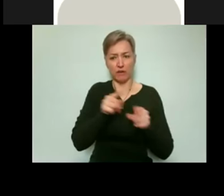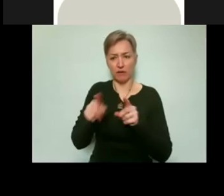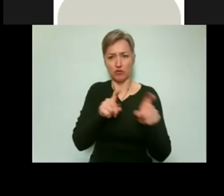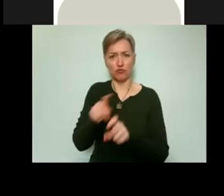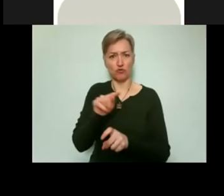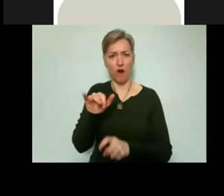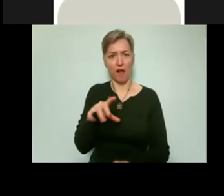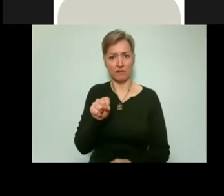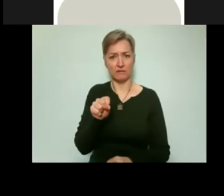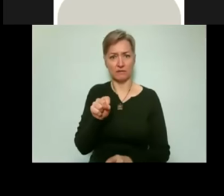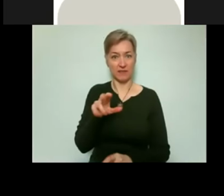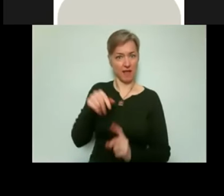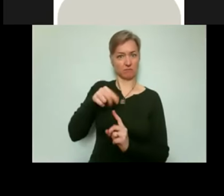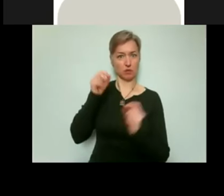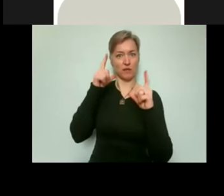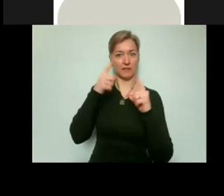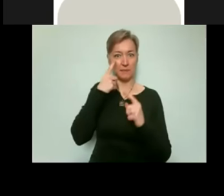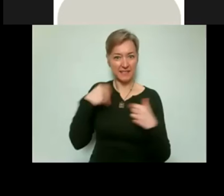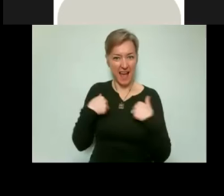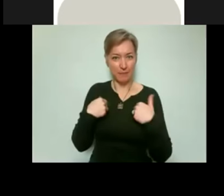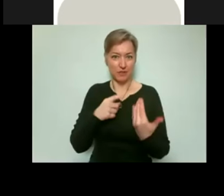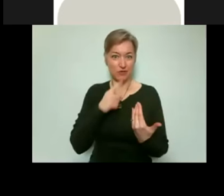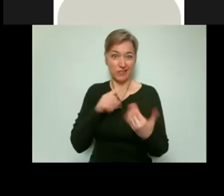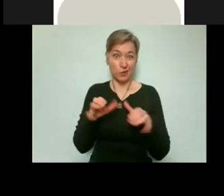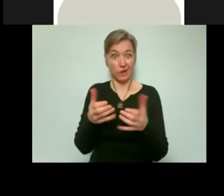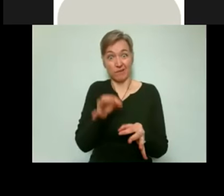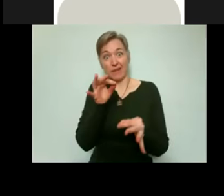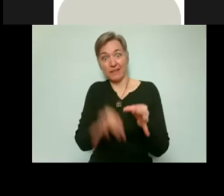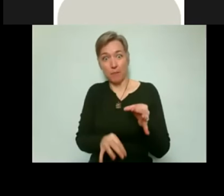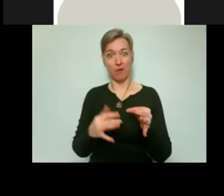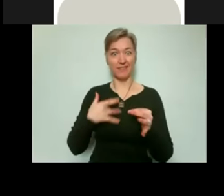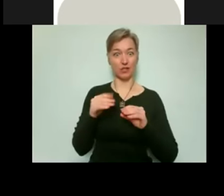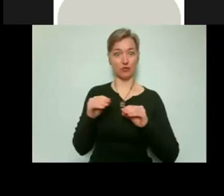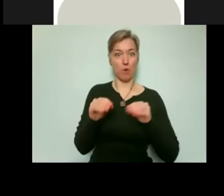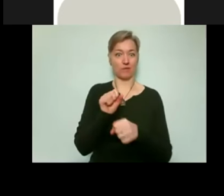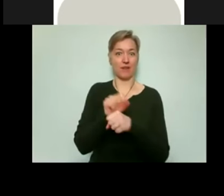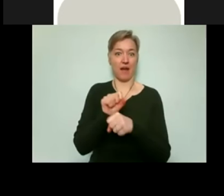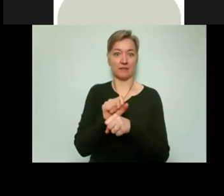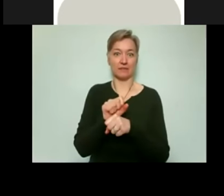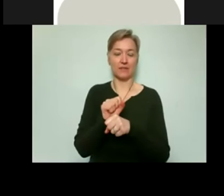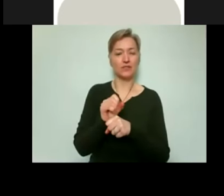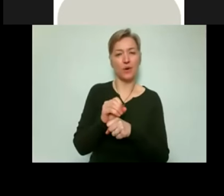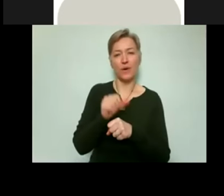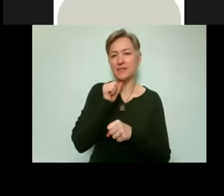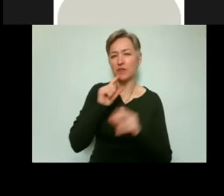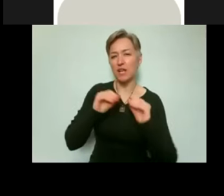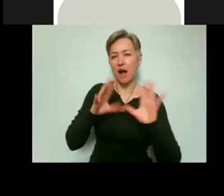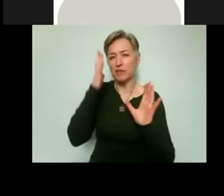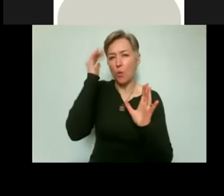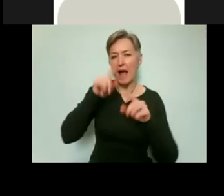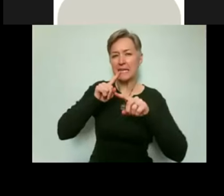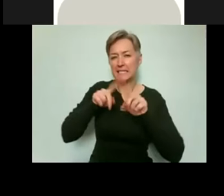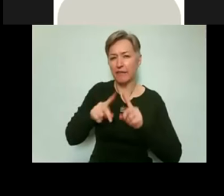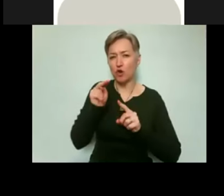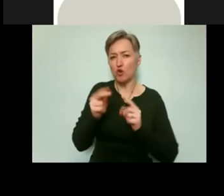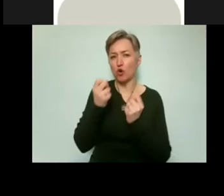seemed kind of surprising because the animal is really doing a fairly simple sensory motor task. It wasn't obvious why such different neural